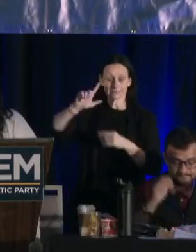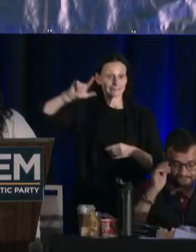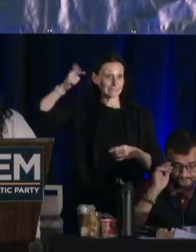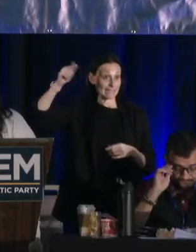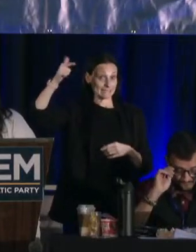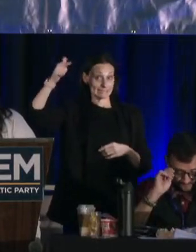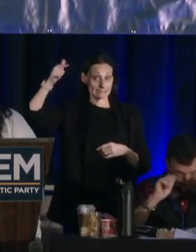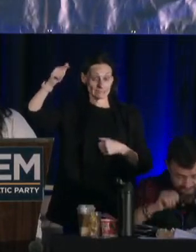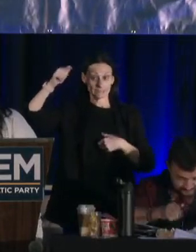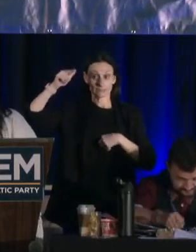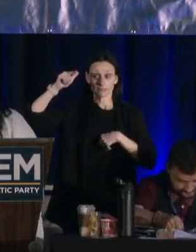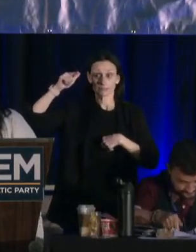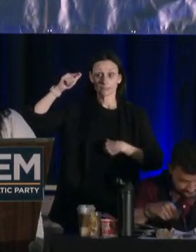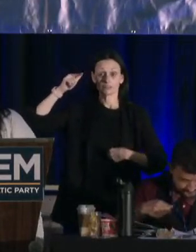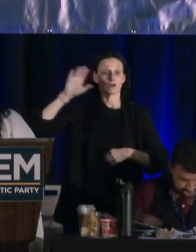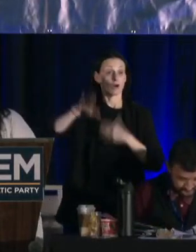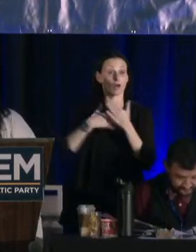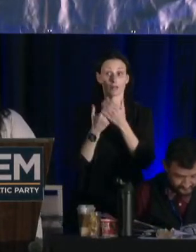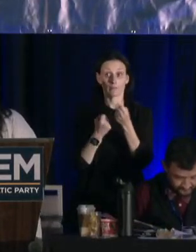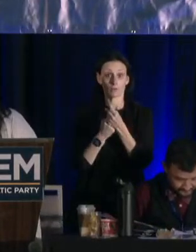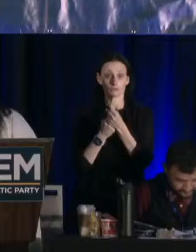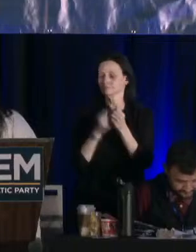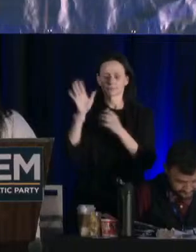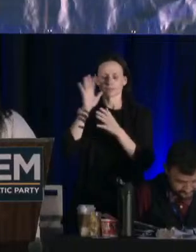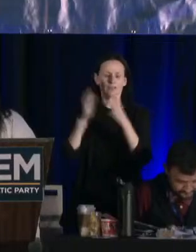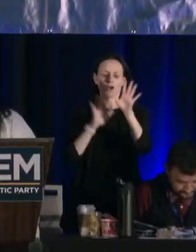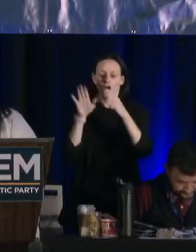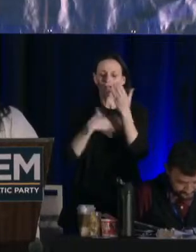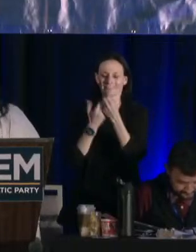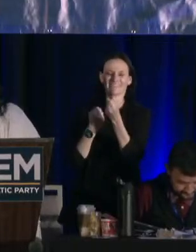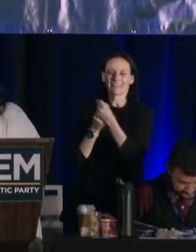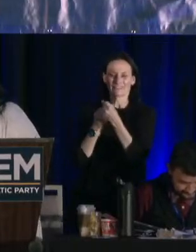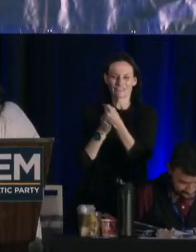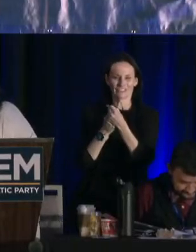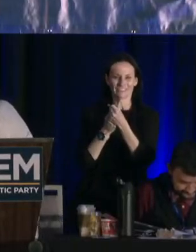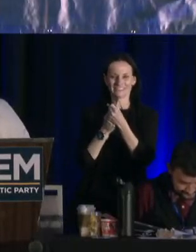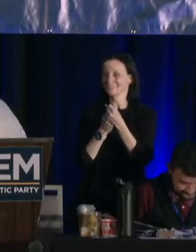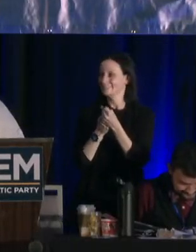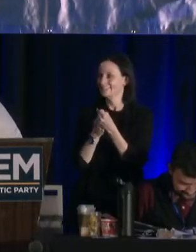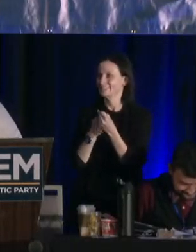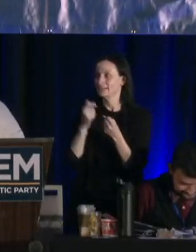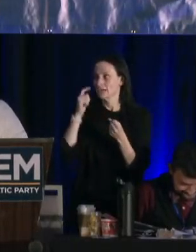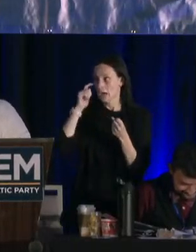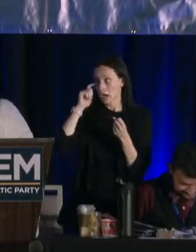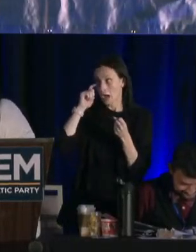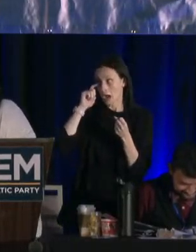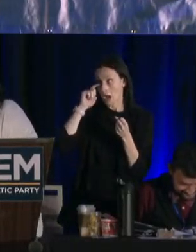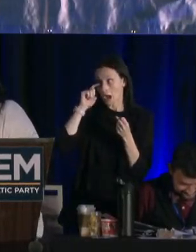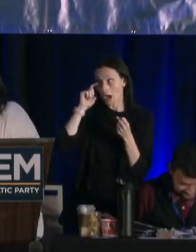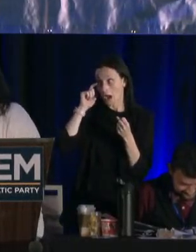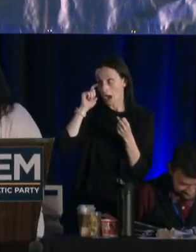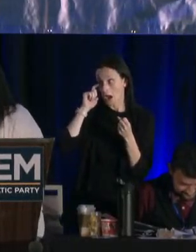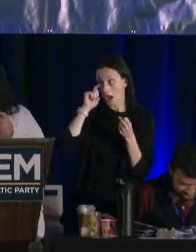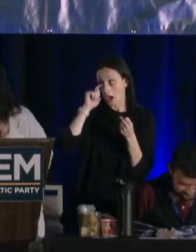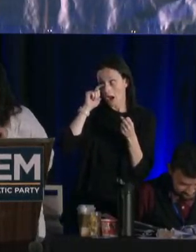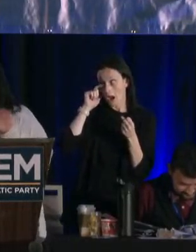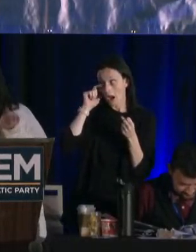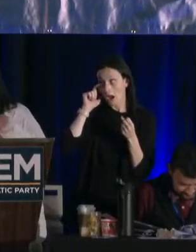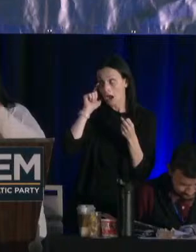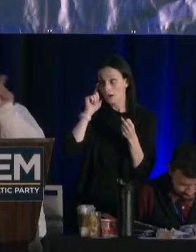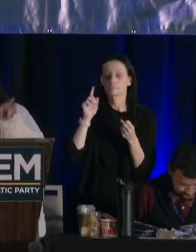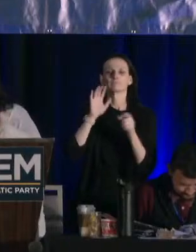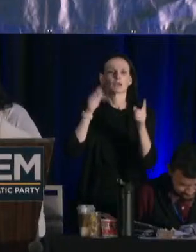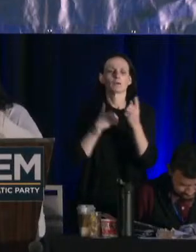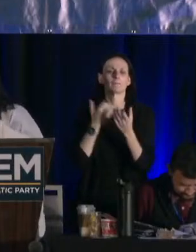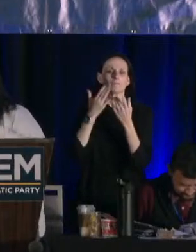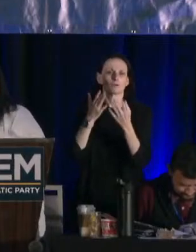Motion second. All those opposed? I'm sorry, all those in favor? Oh, I don't? We'll just do a motion to accept the report at the end.